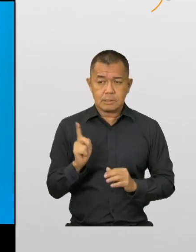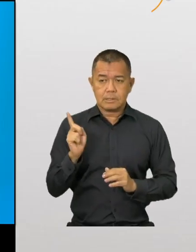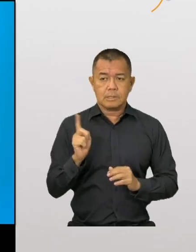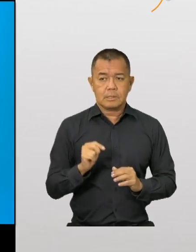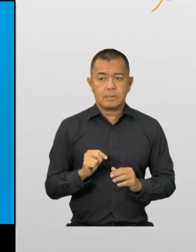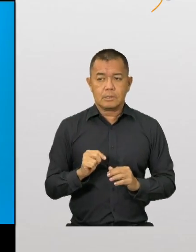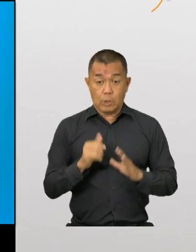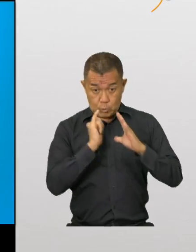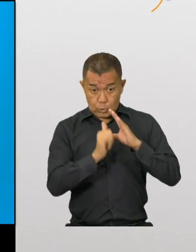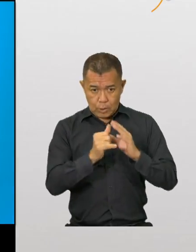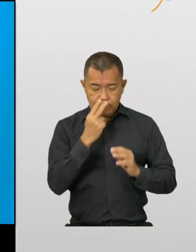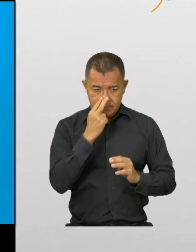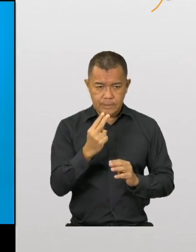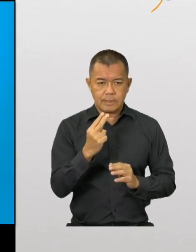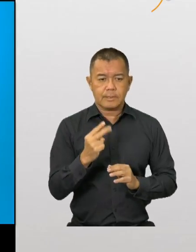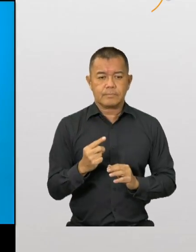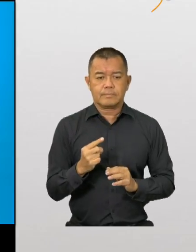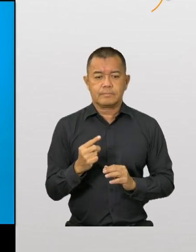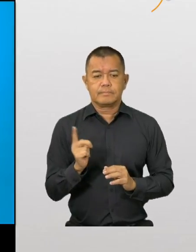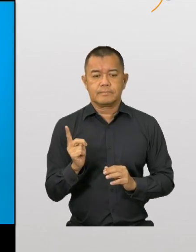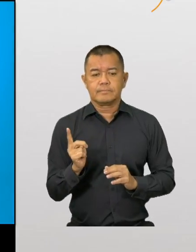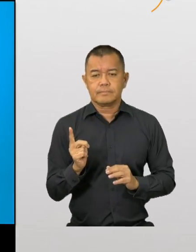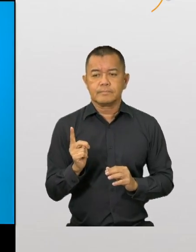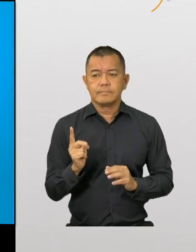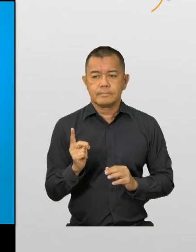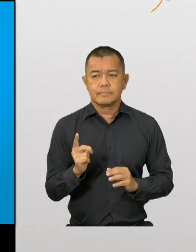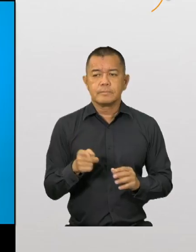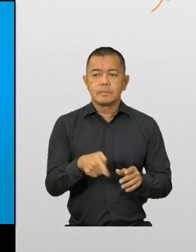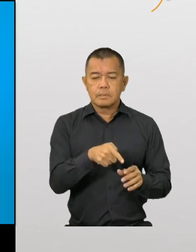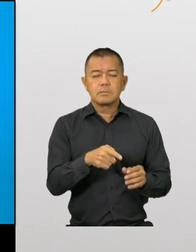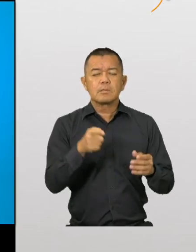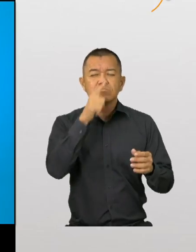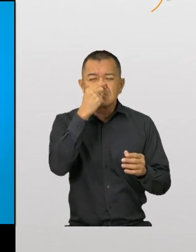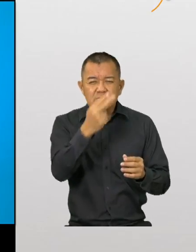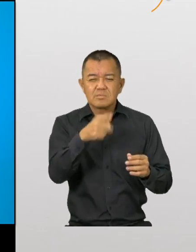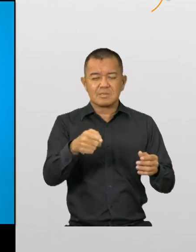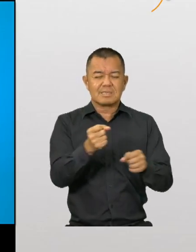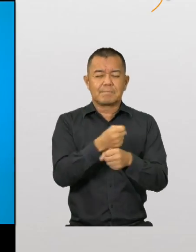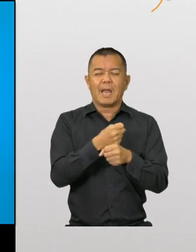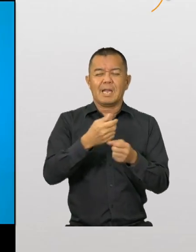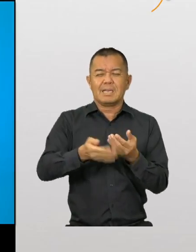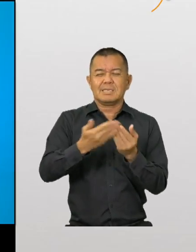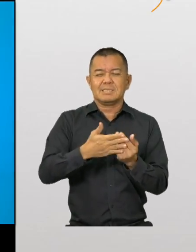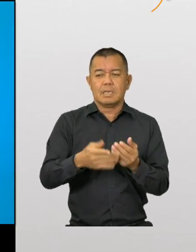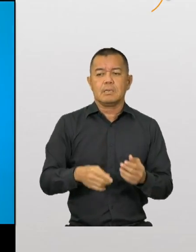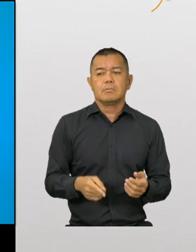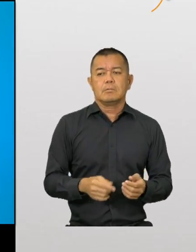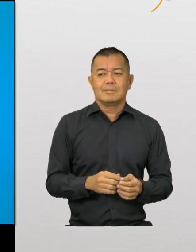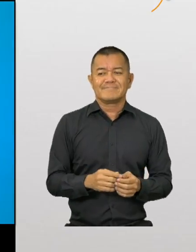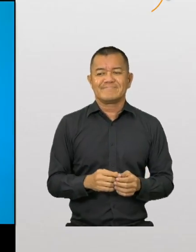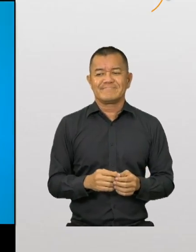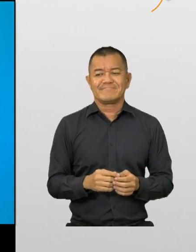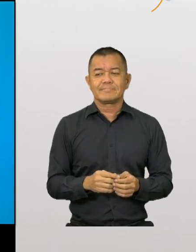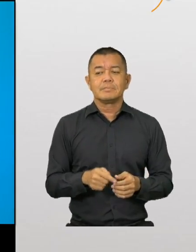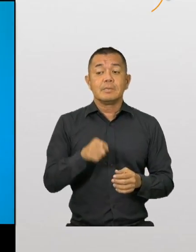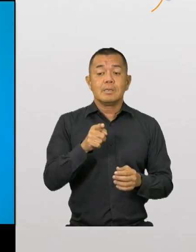But we can make things better. We can do several things to help residents monetize their older flats. We can expand